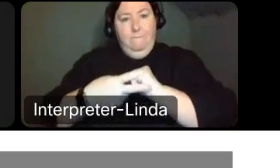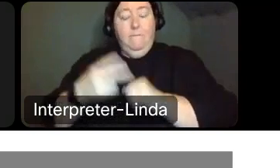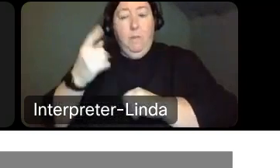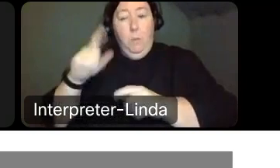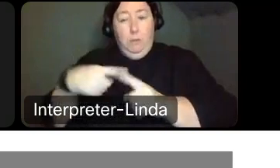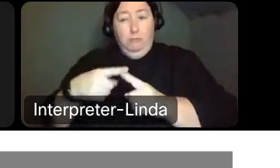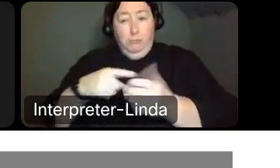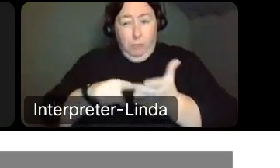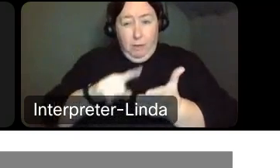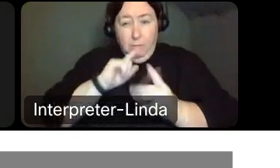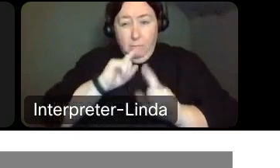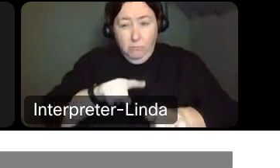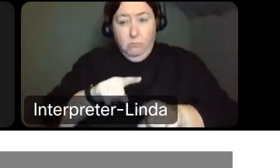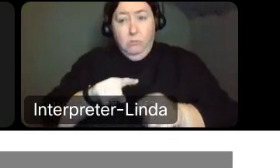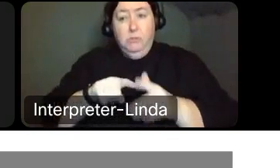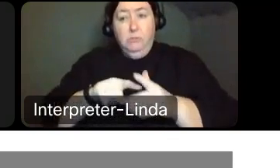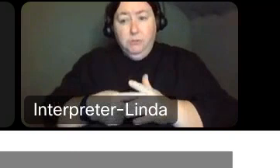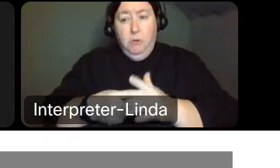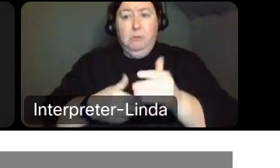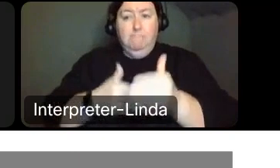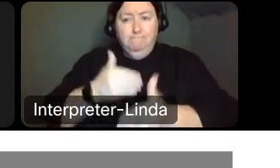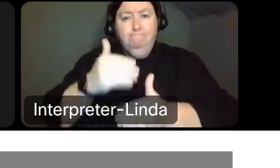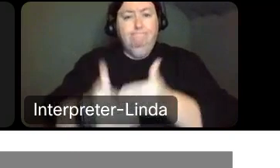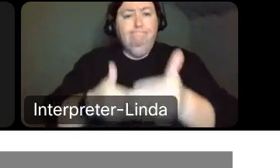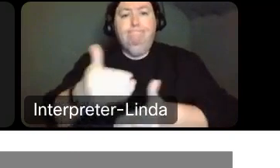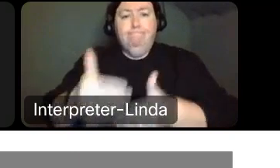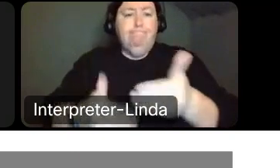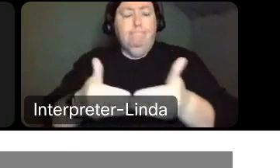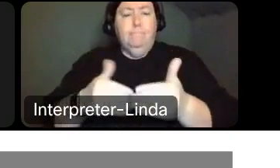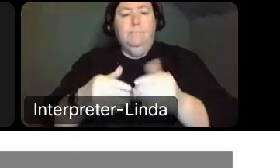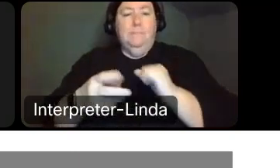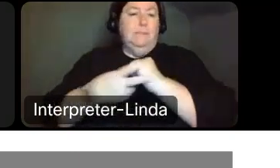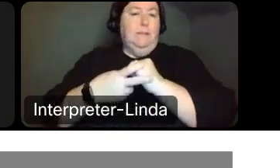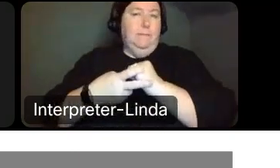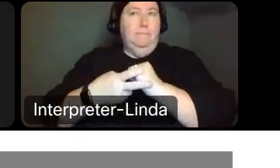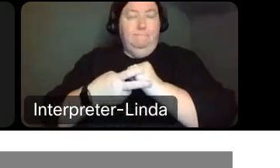answer, it starts to sort of hard file it in the cloud for you.